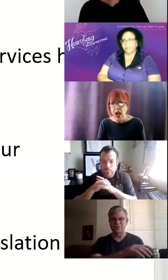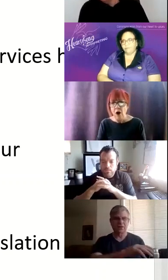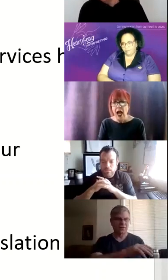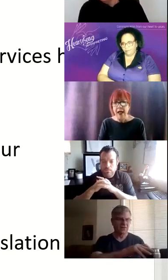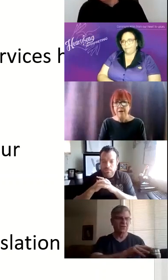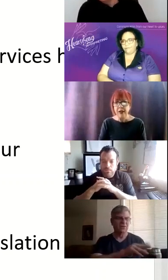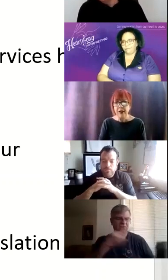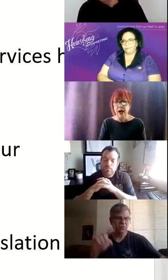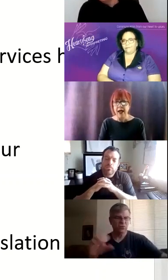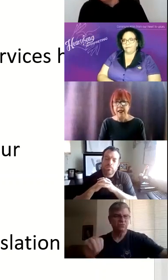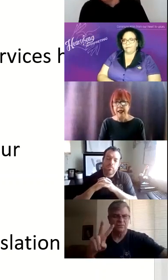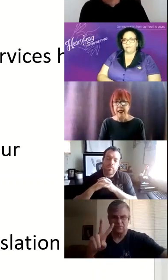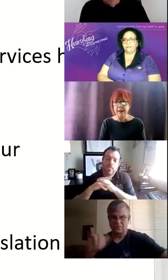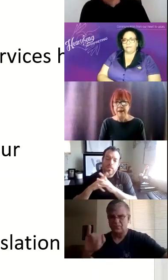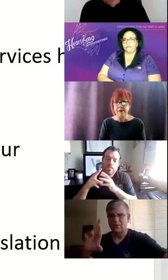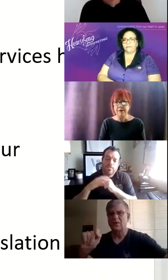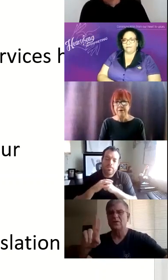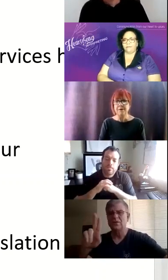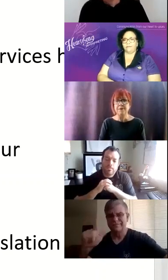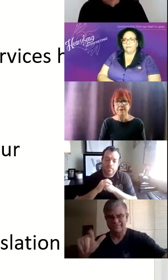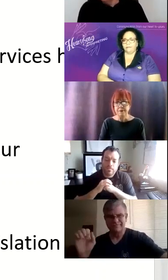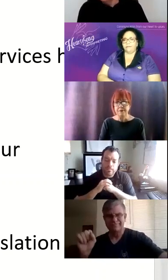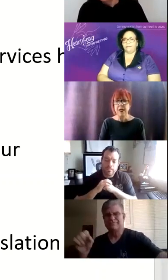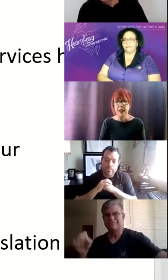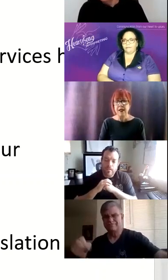Virtual. VRI, yeah.